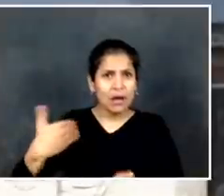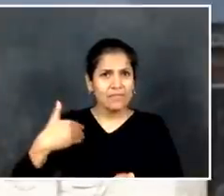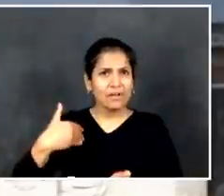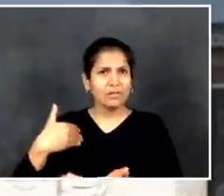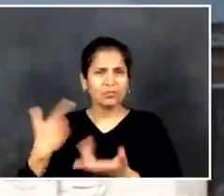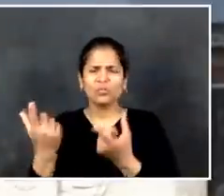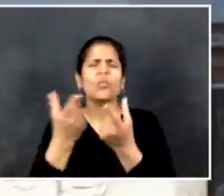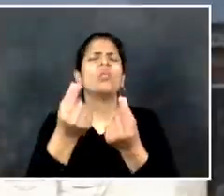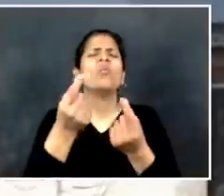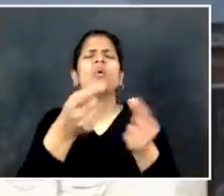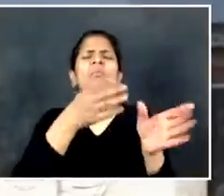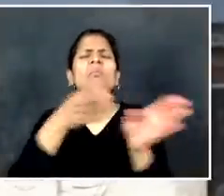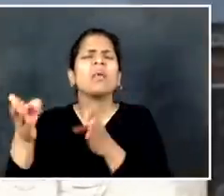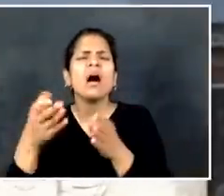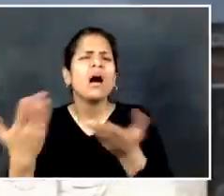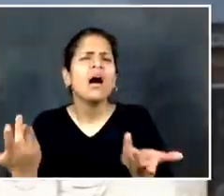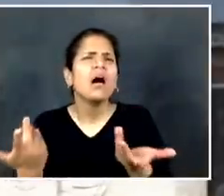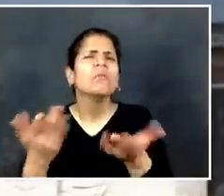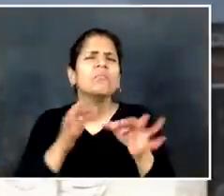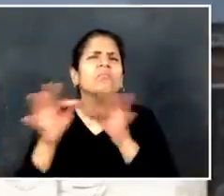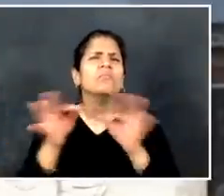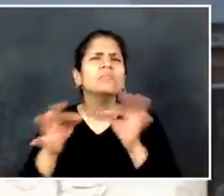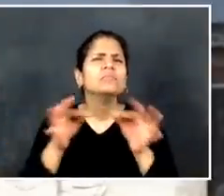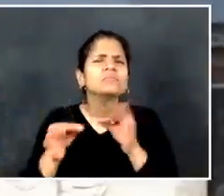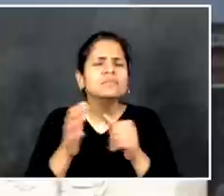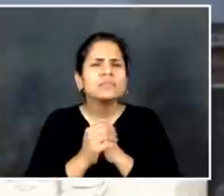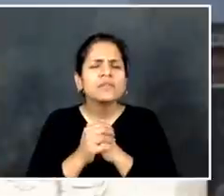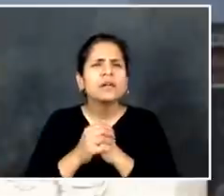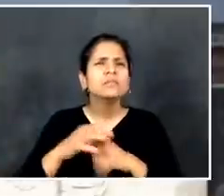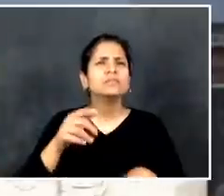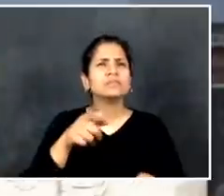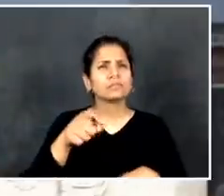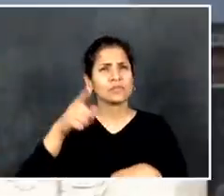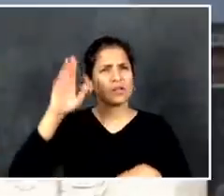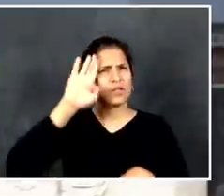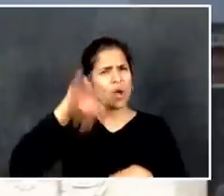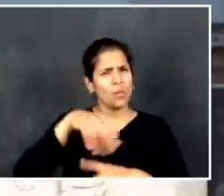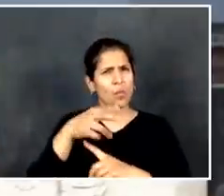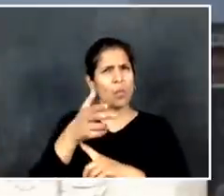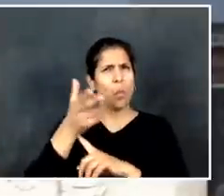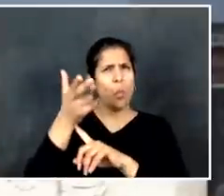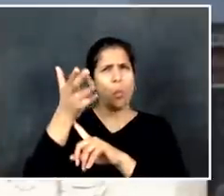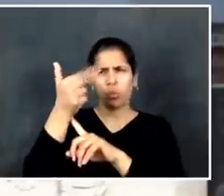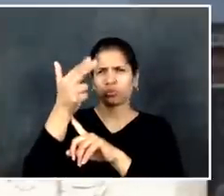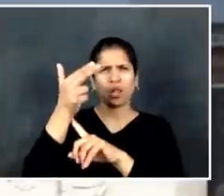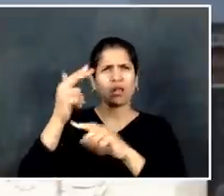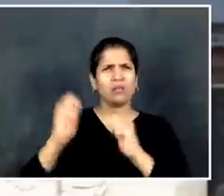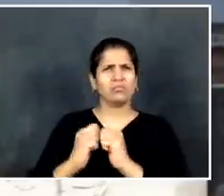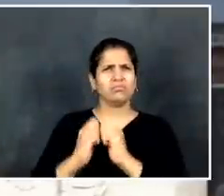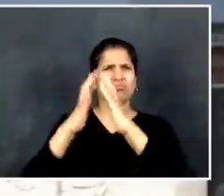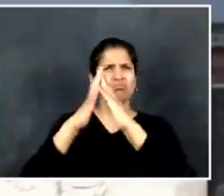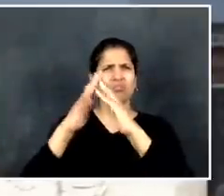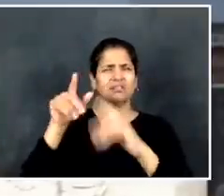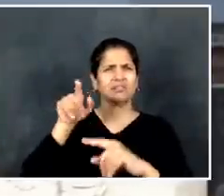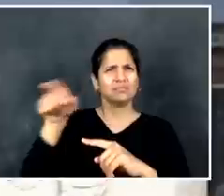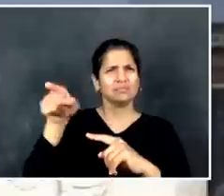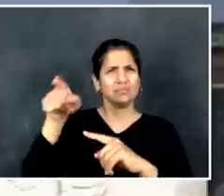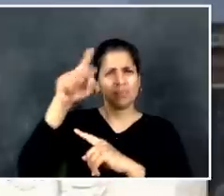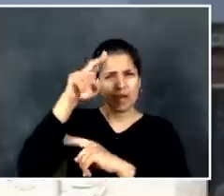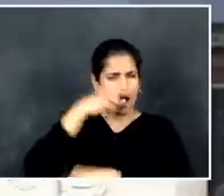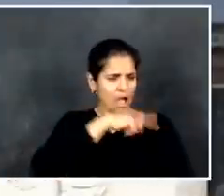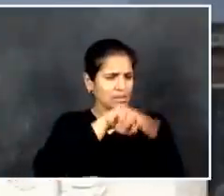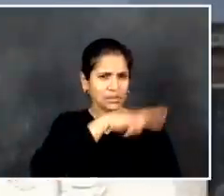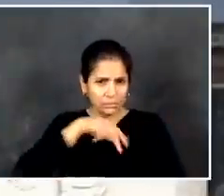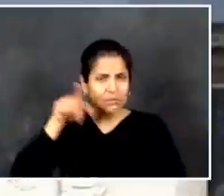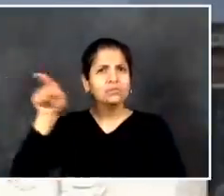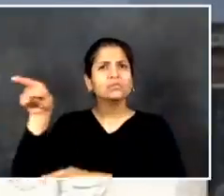field hospitals, do you still plan to build all the ones that you've announced, or might you scale those back as well? Yeah. So the quick answer